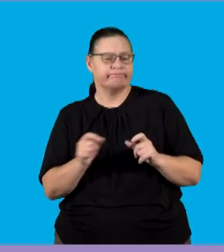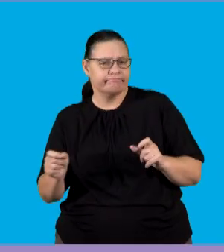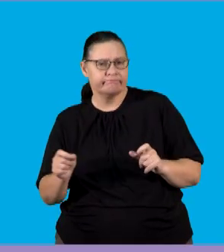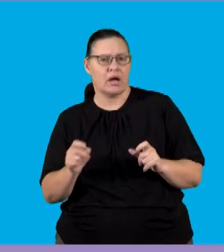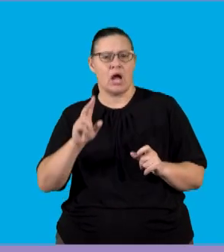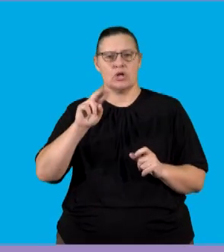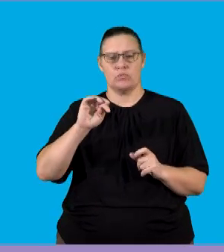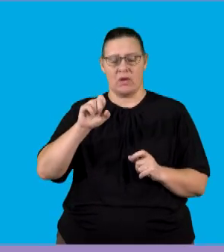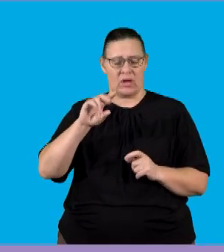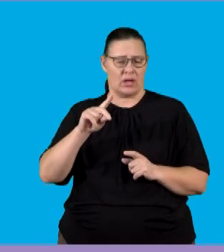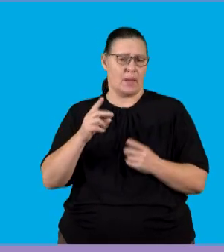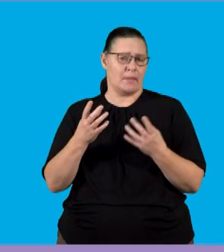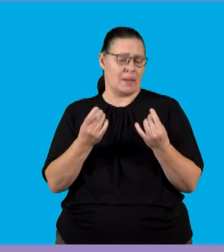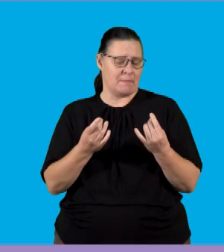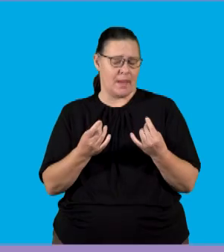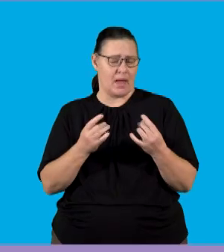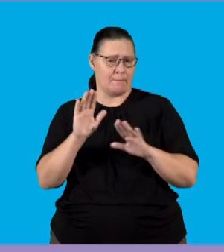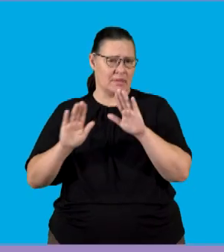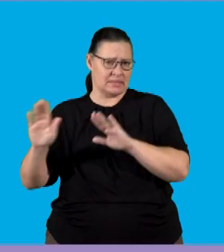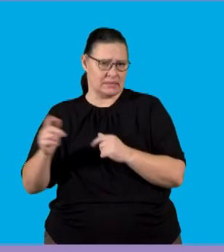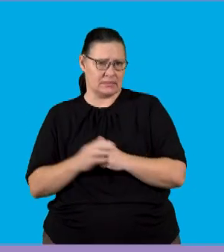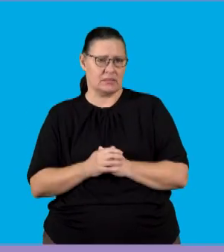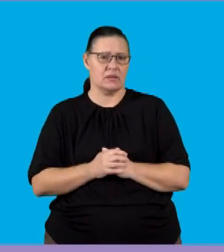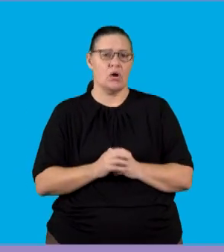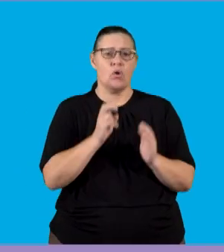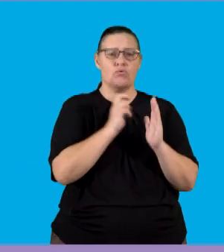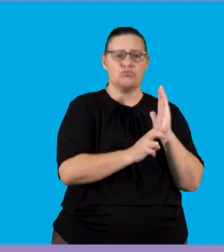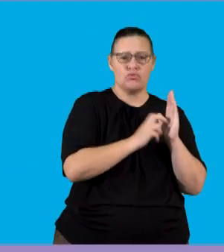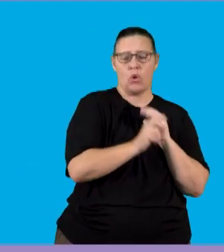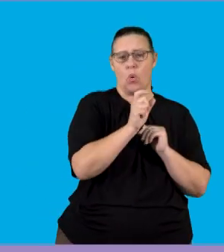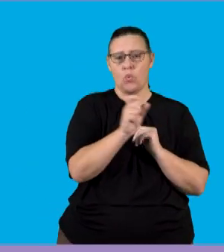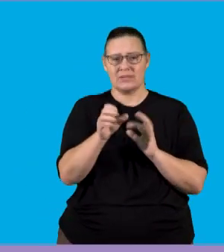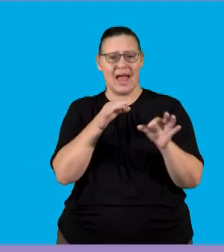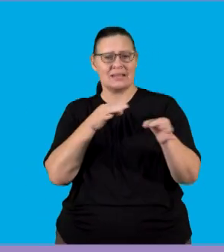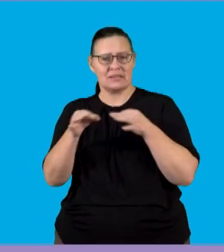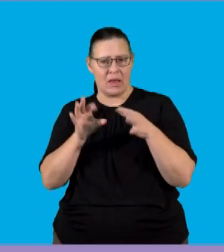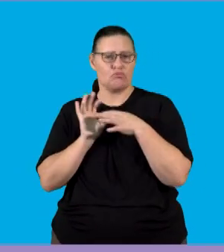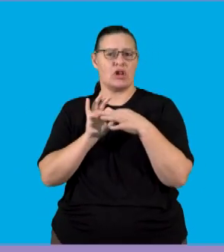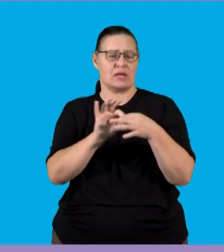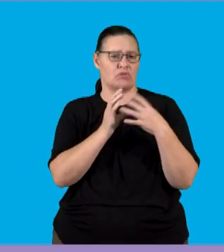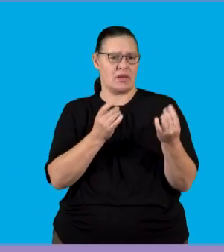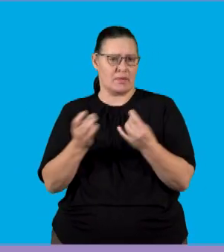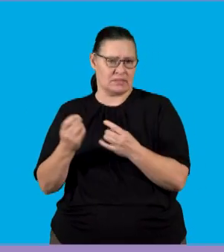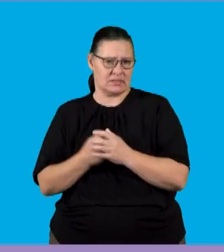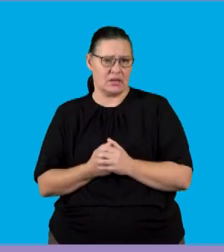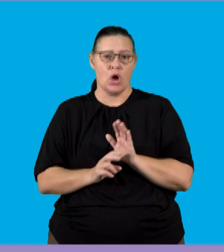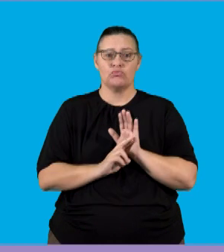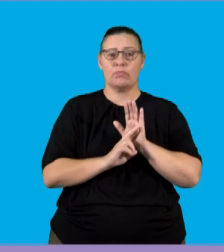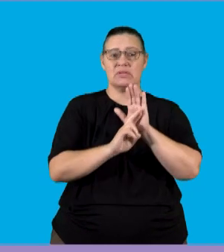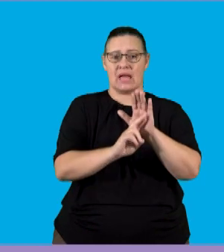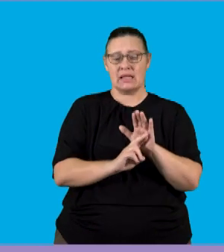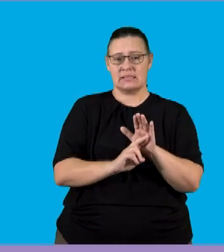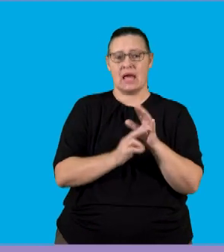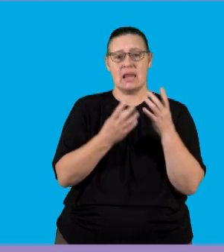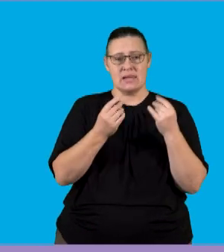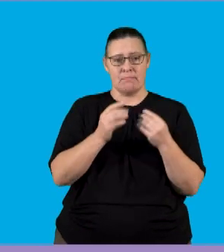in words to describe relationships between numbers, represent numeric patterns in tables,